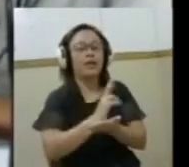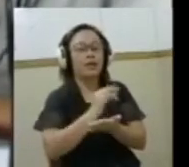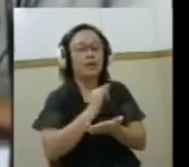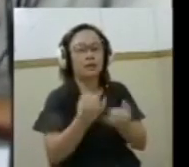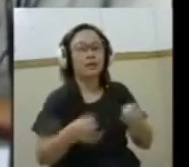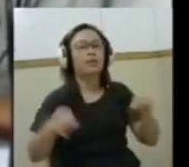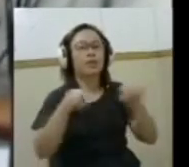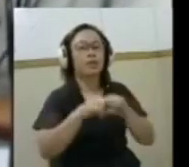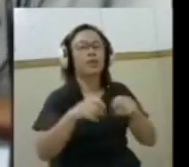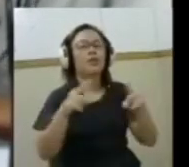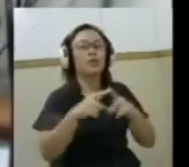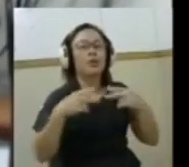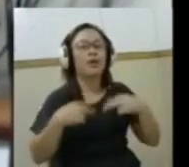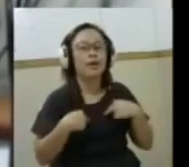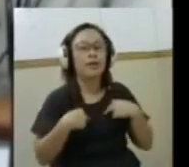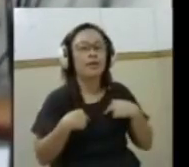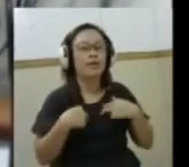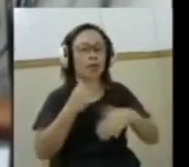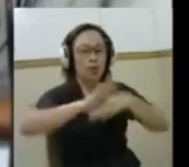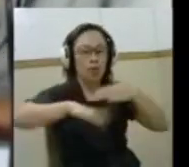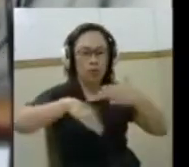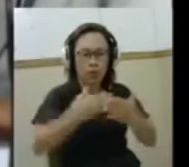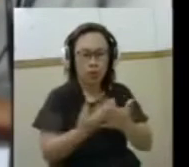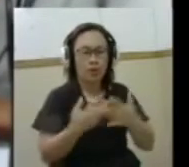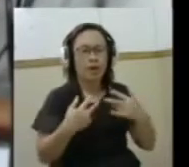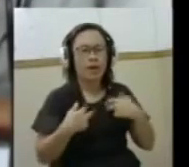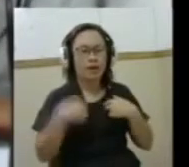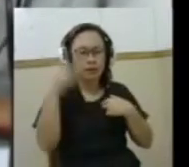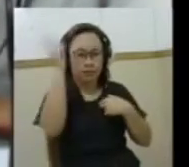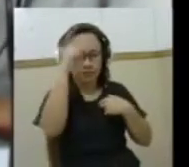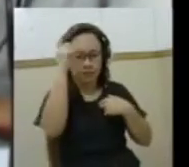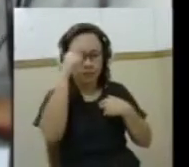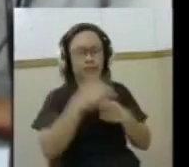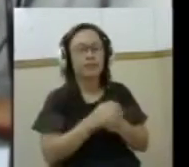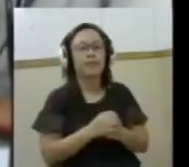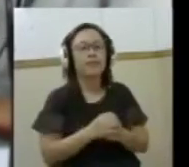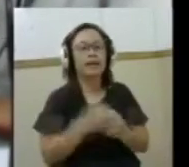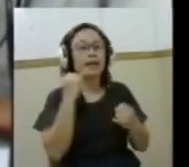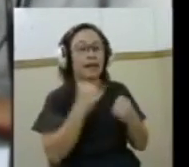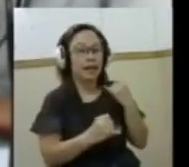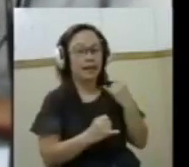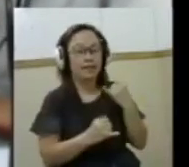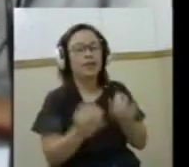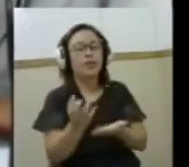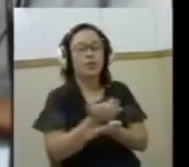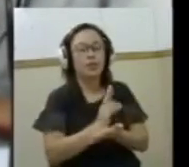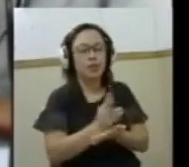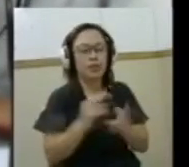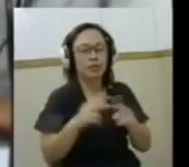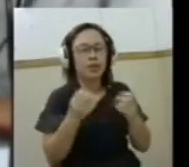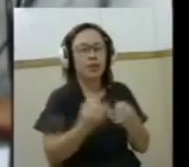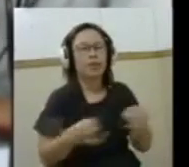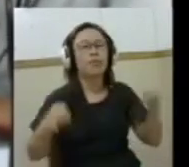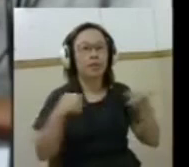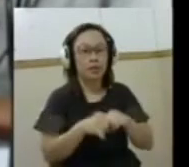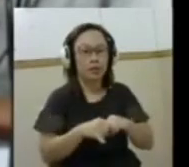for us to verify all existing knowledge over time. Yes. And lastly, research is important